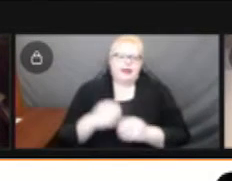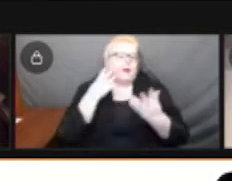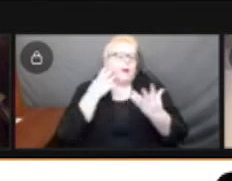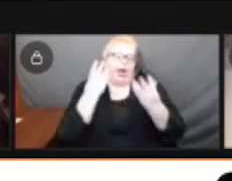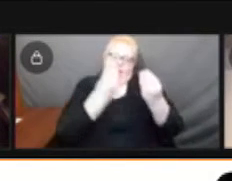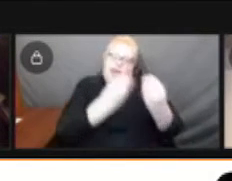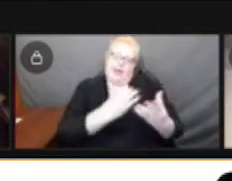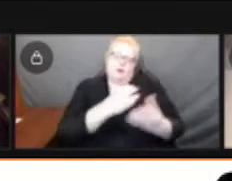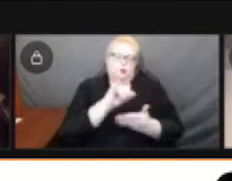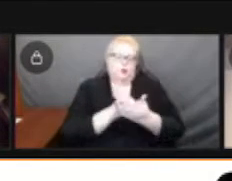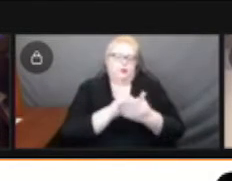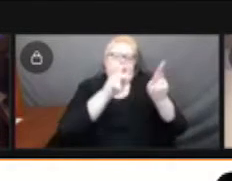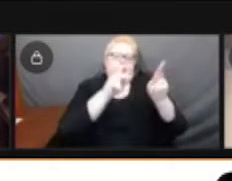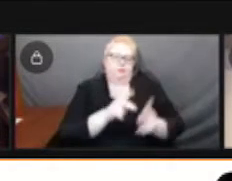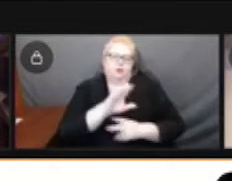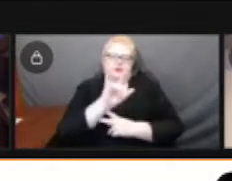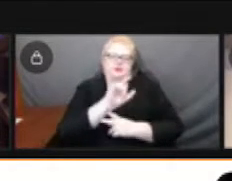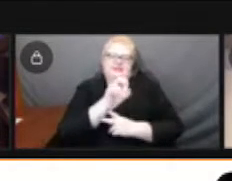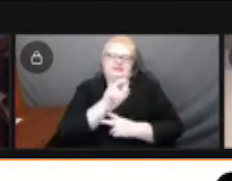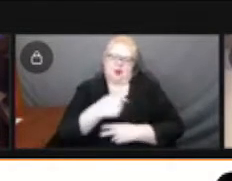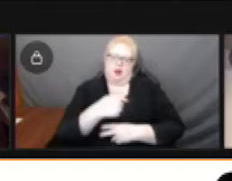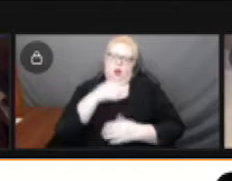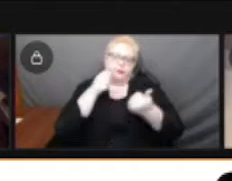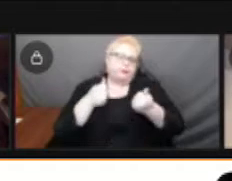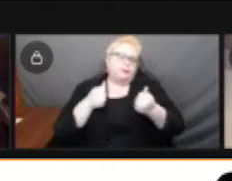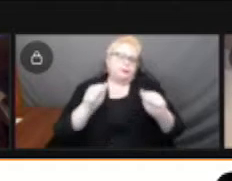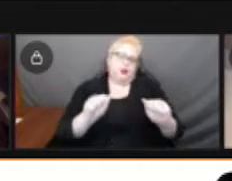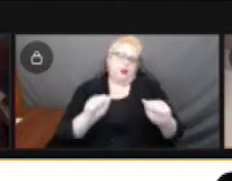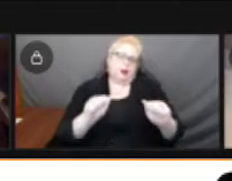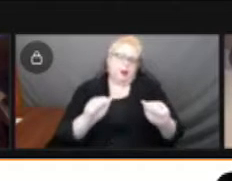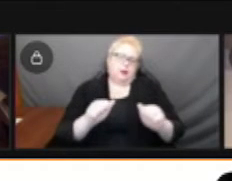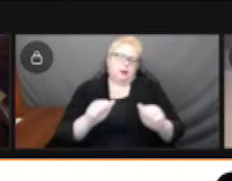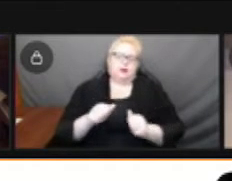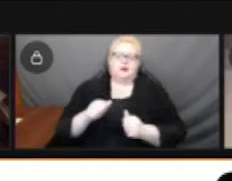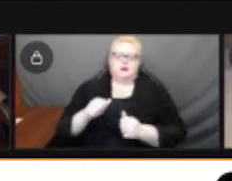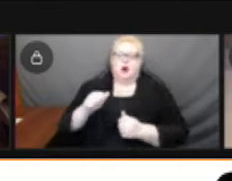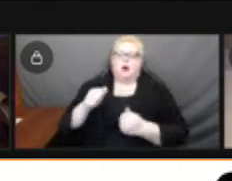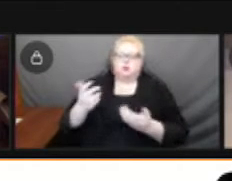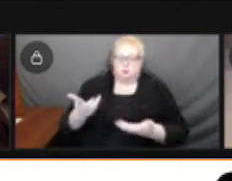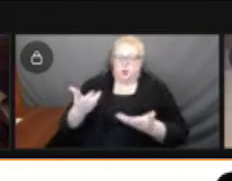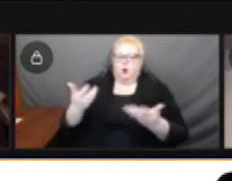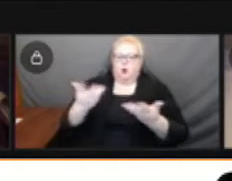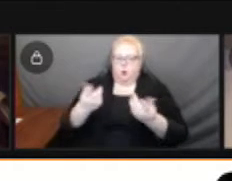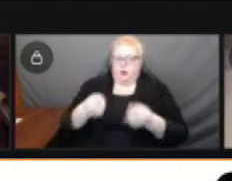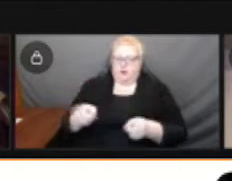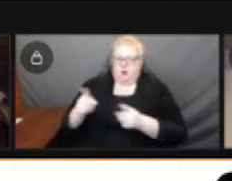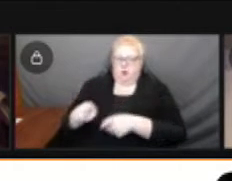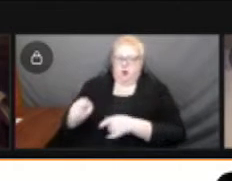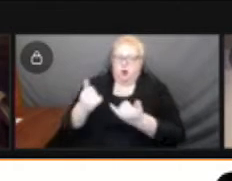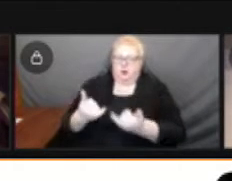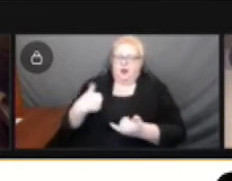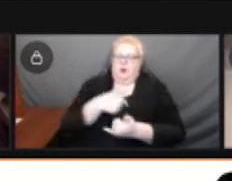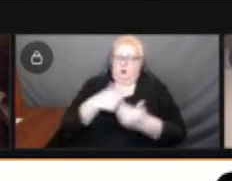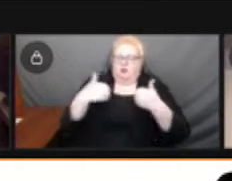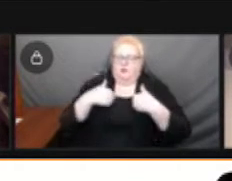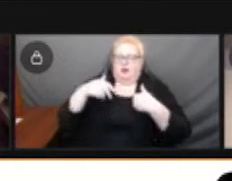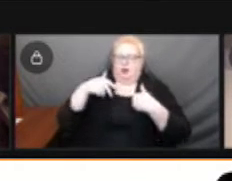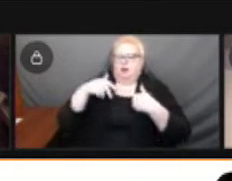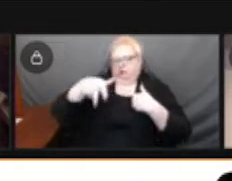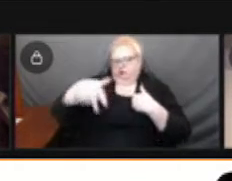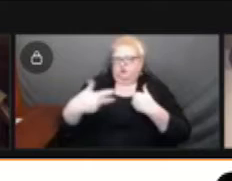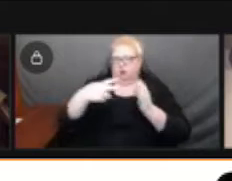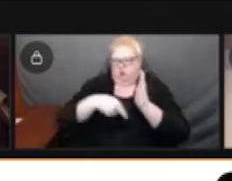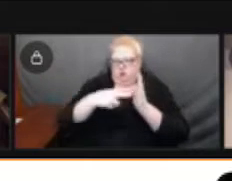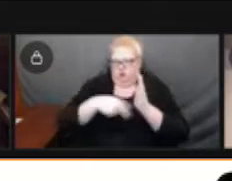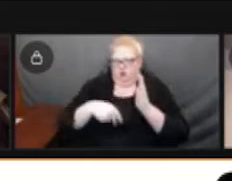And I do, well, it comes, so what's happened now, we've had 3 readings. And so you've made